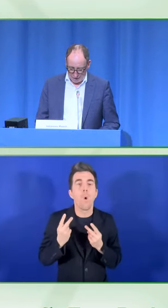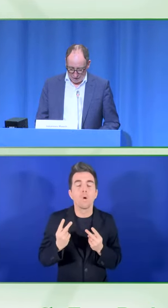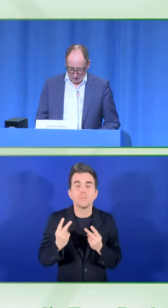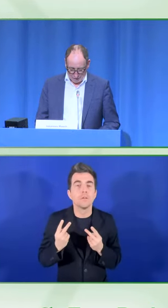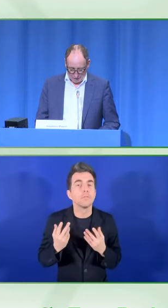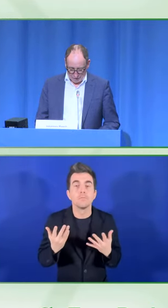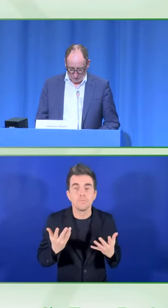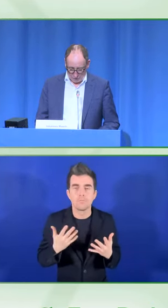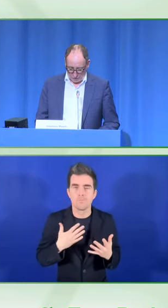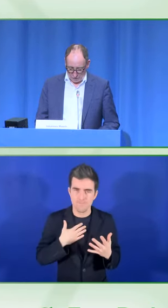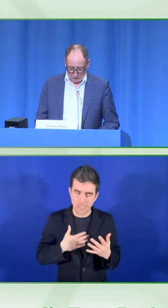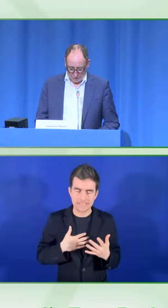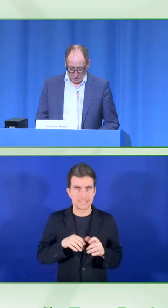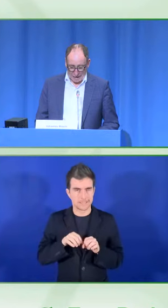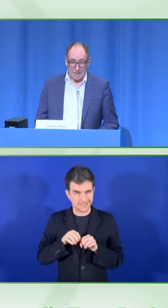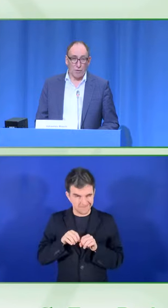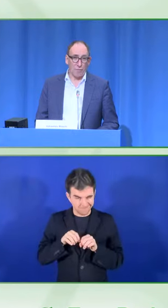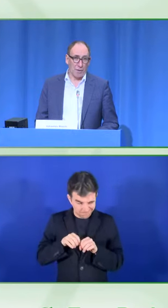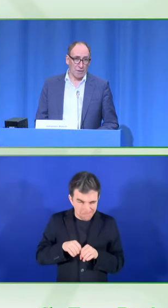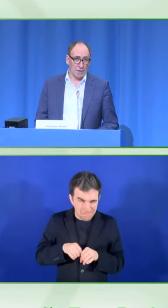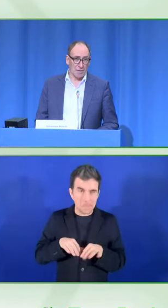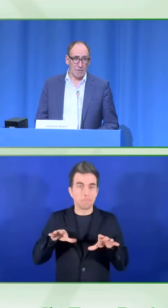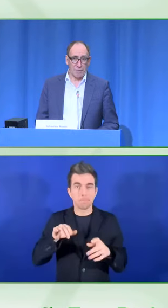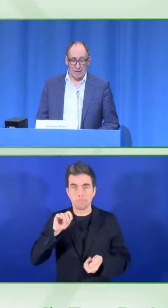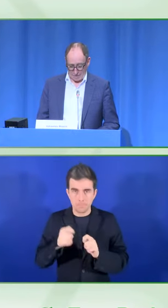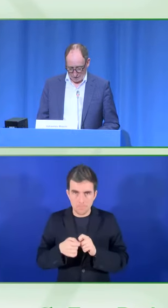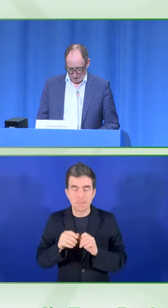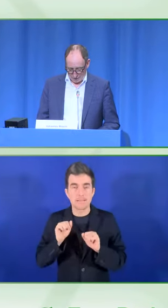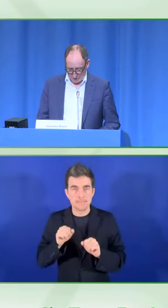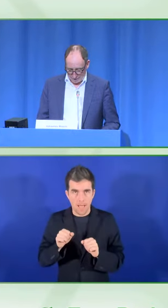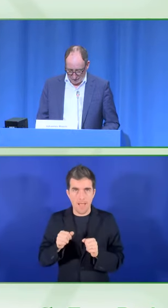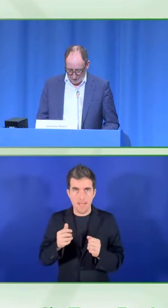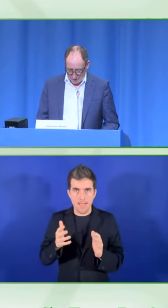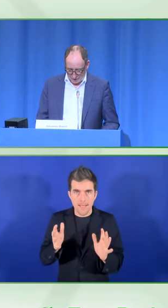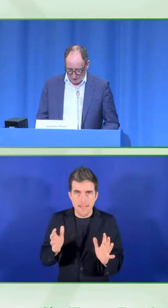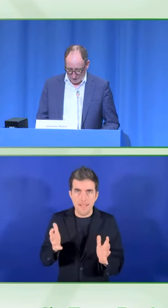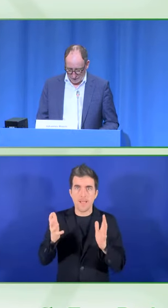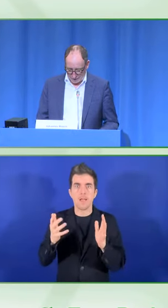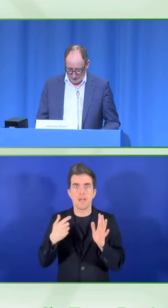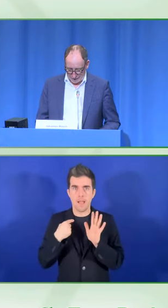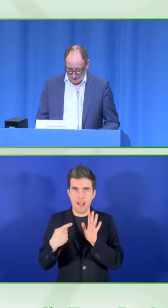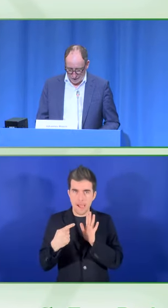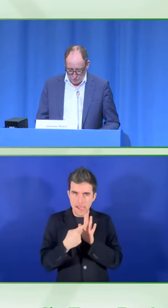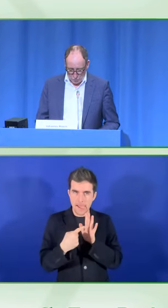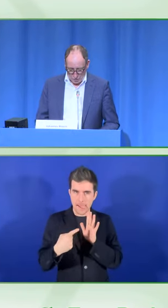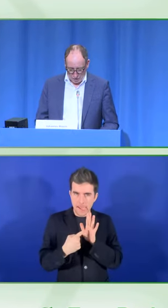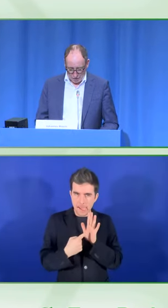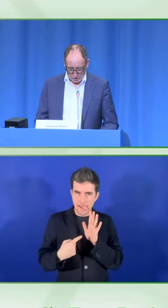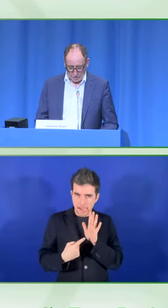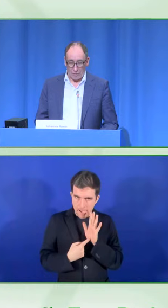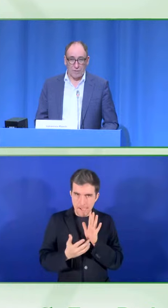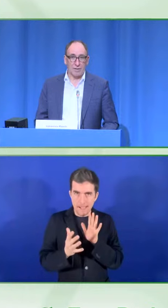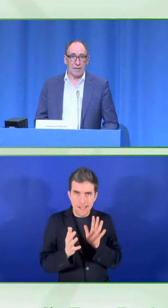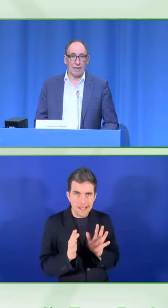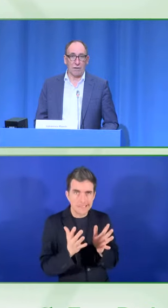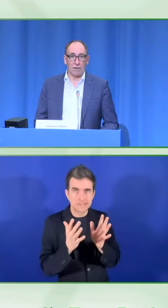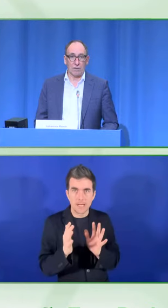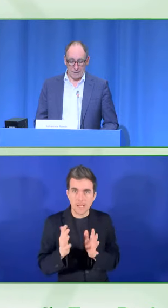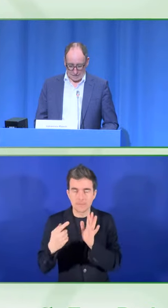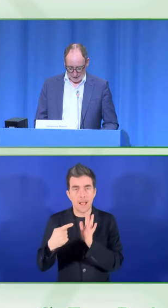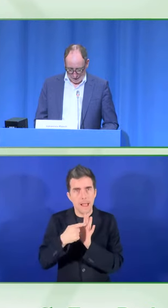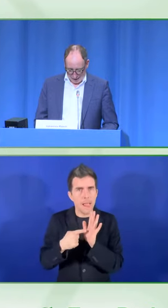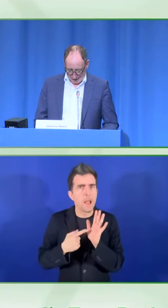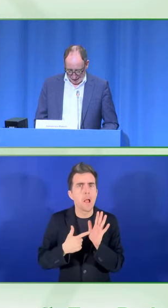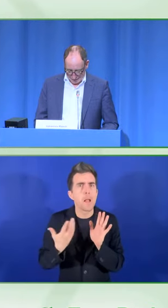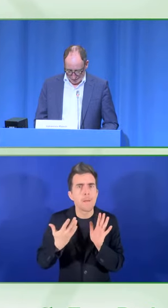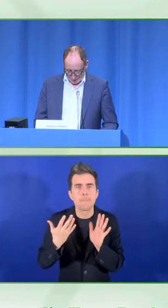Committee on the Rights of Persons with Disabilities after the state review of Austria in